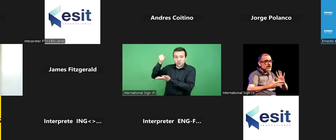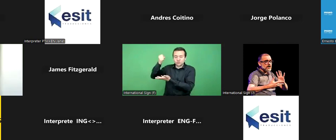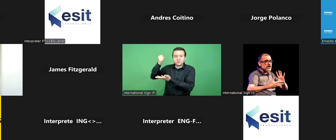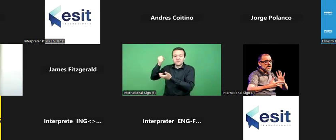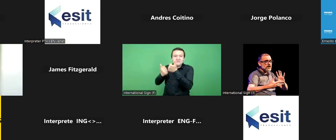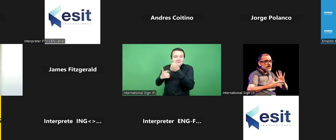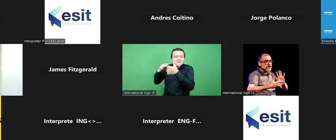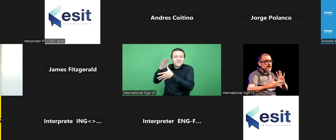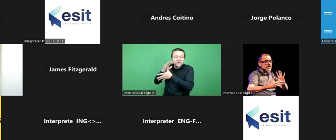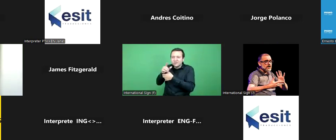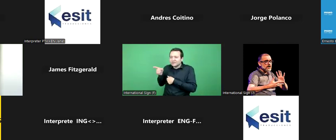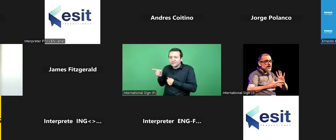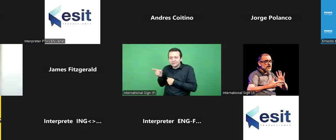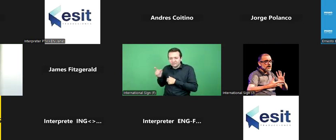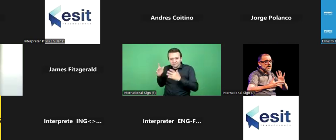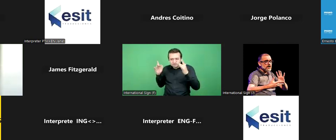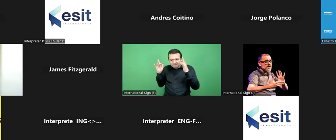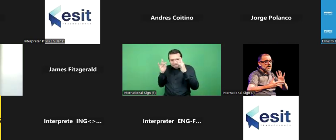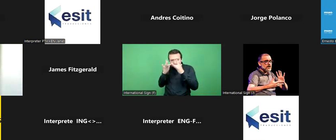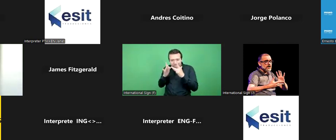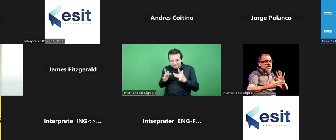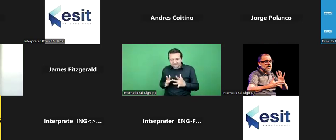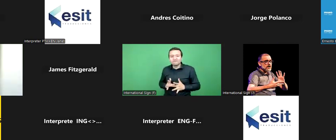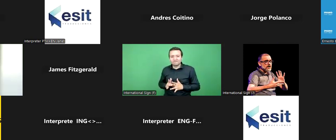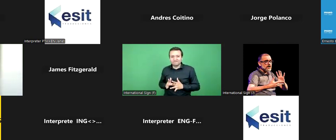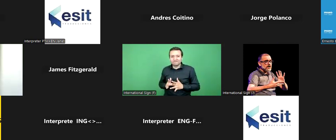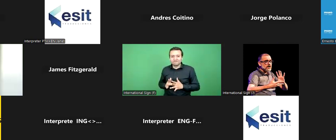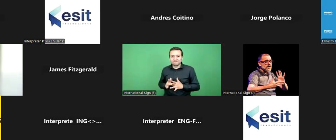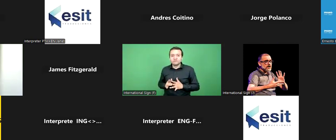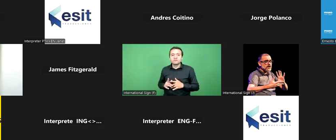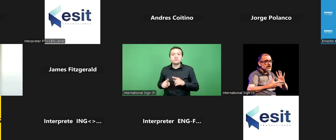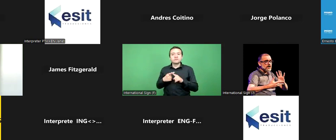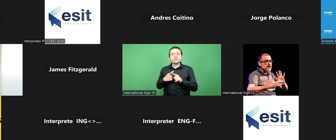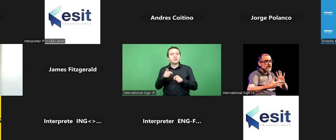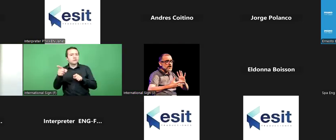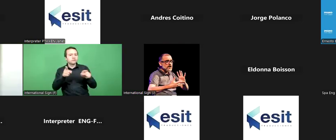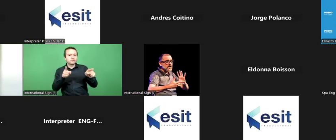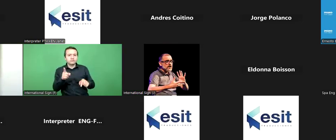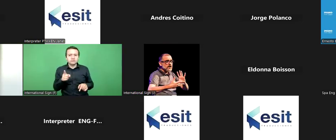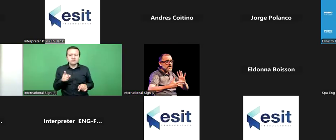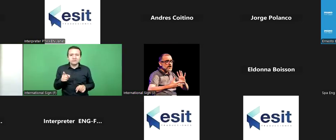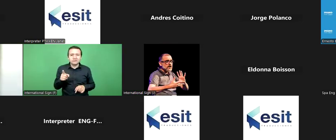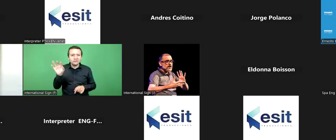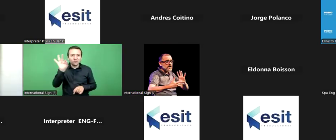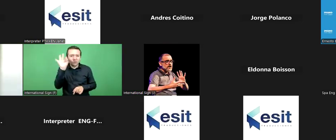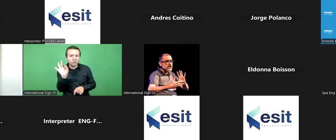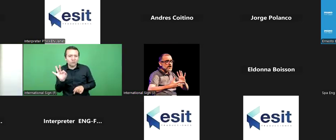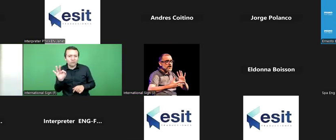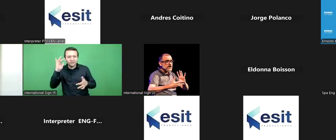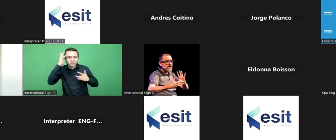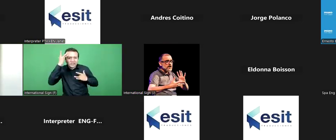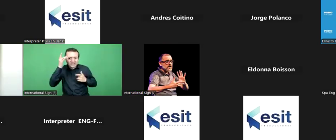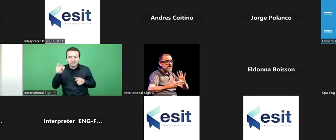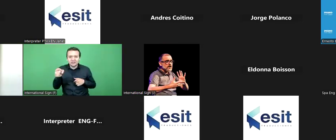that's another area. I know that we've begun to do that, but I think the assessment really highlighted that that's something that we